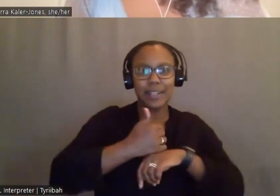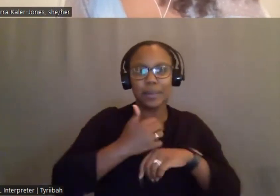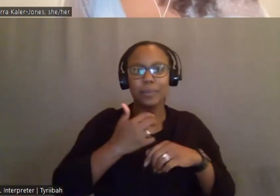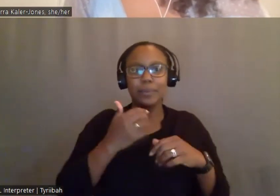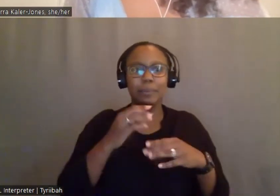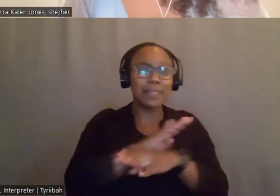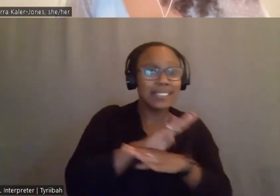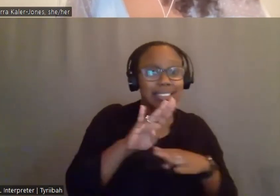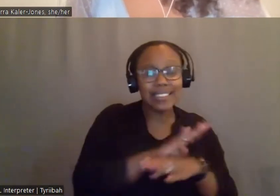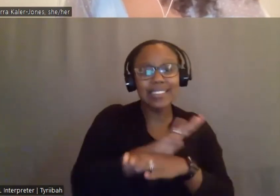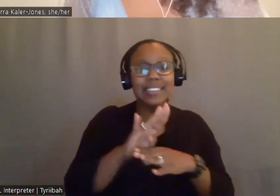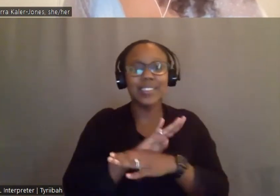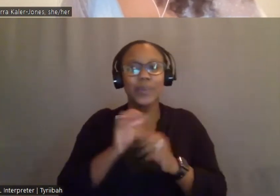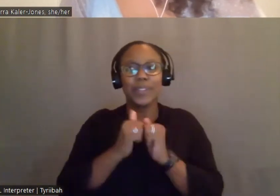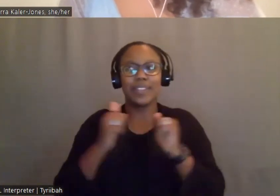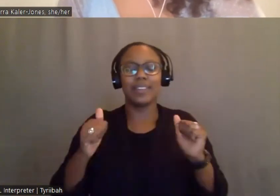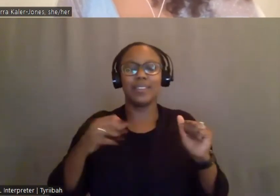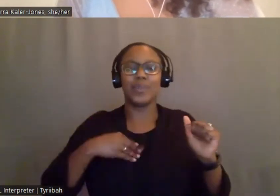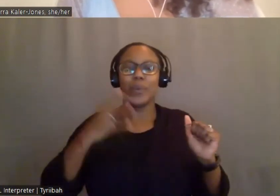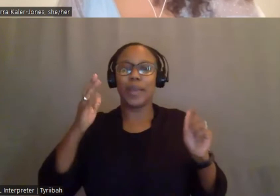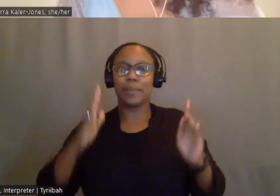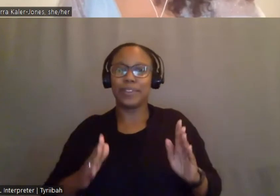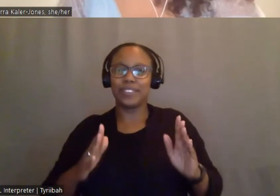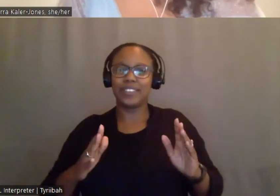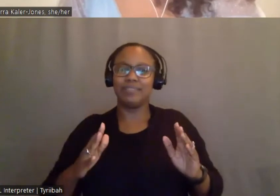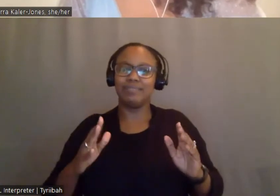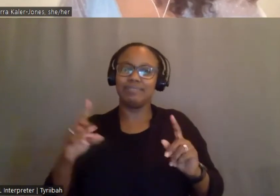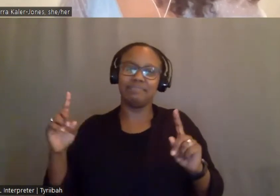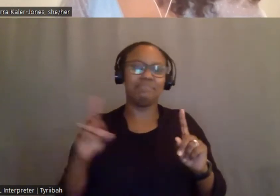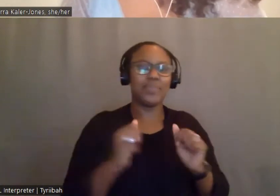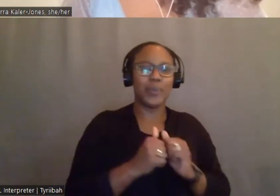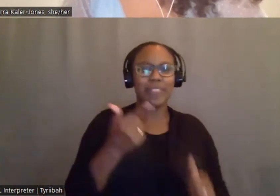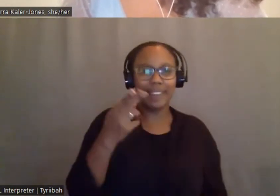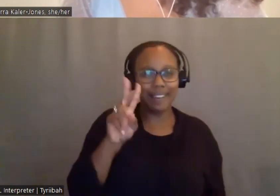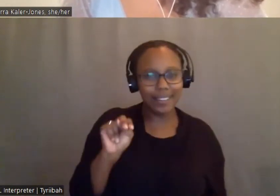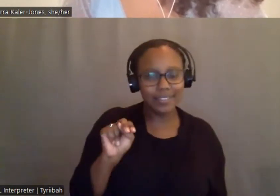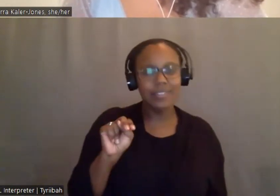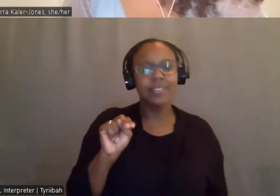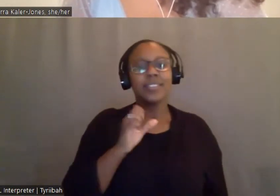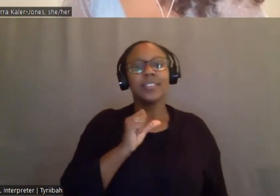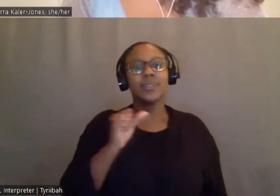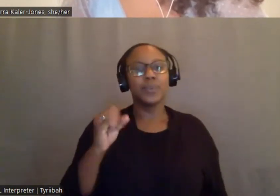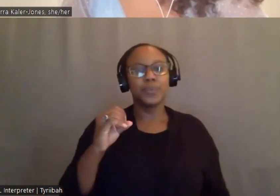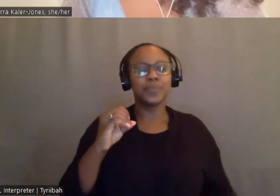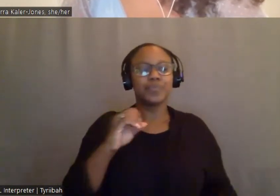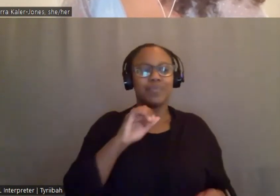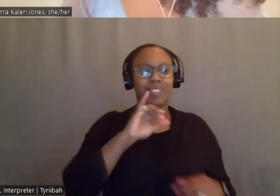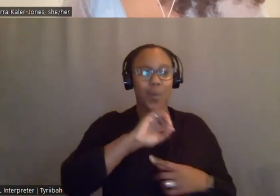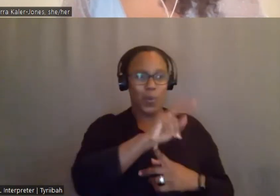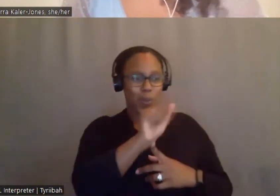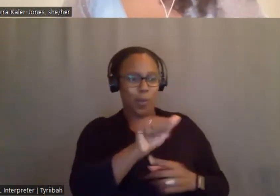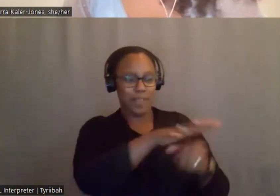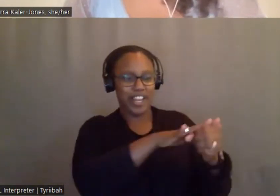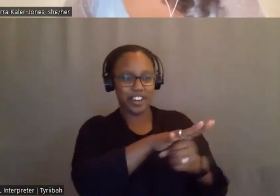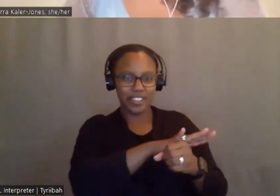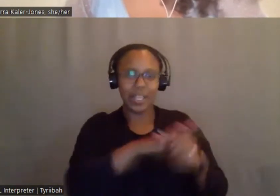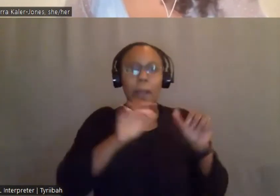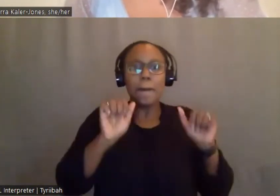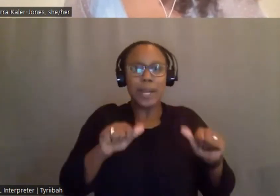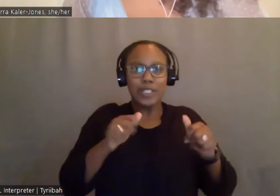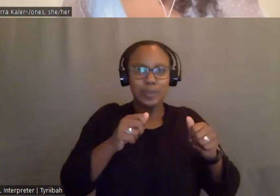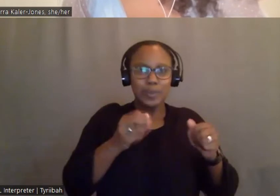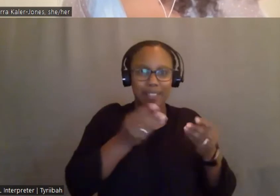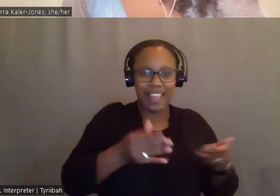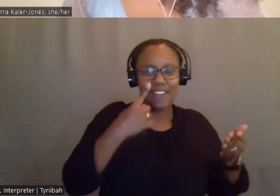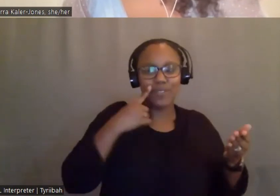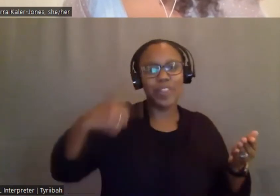gun. And so Indian territory looks to them to be, you know, a possible paradise, a place where there aren't many